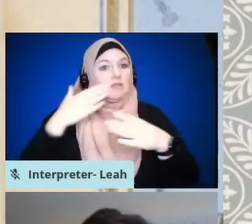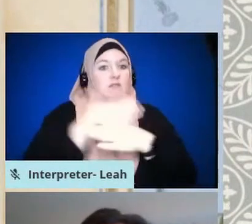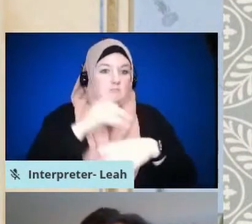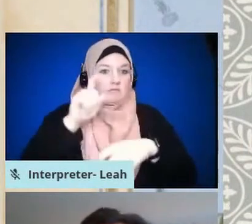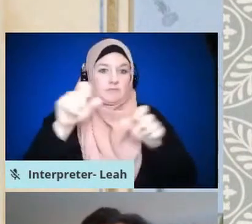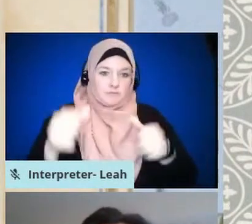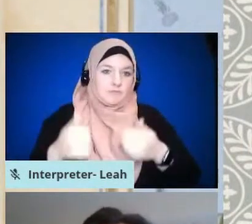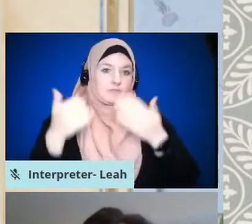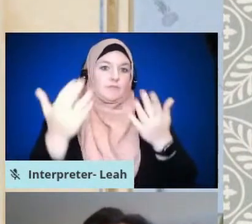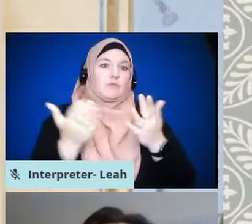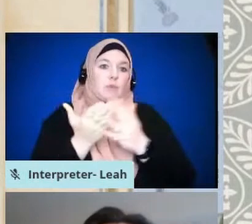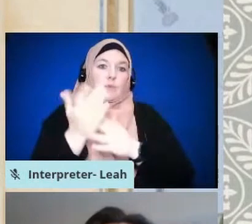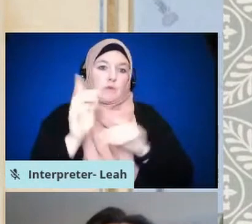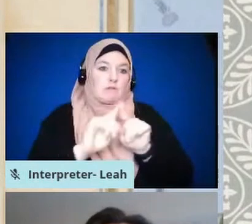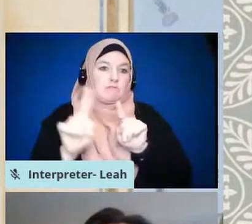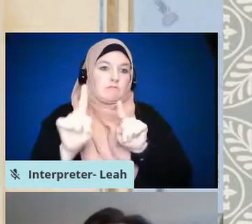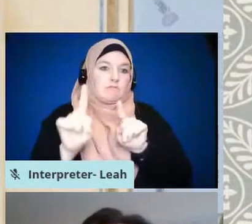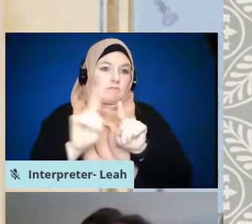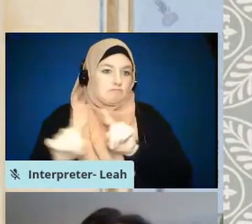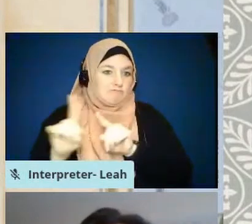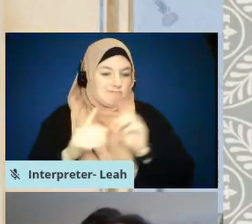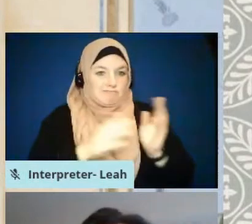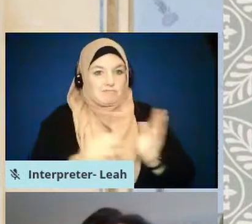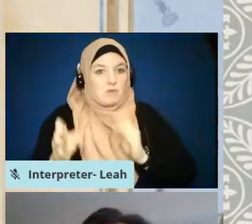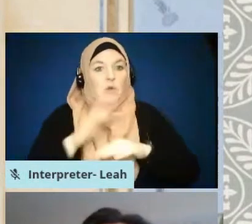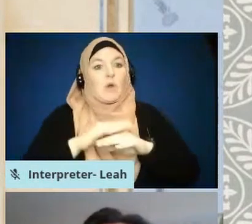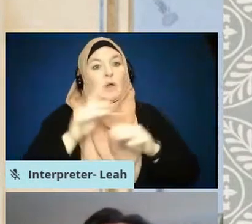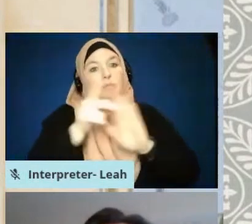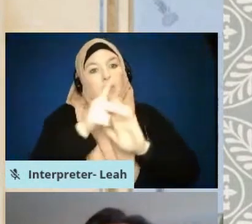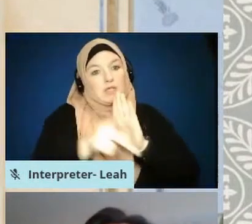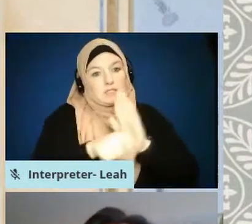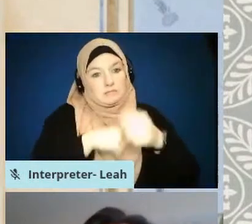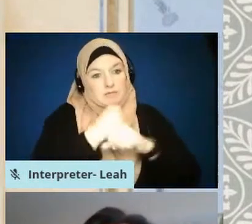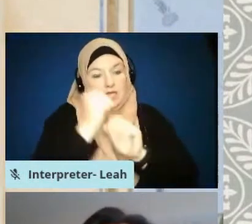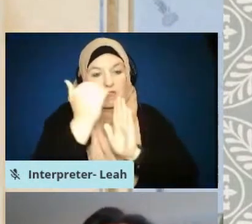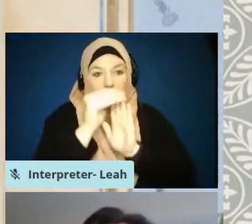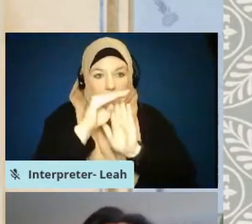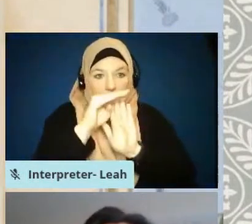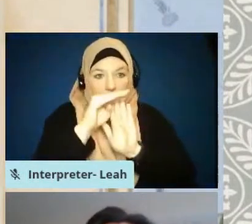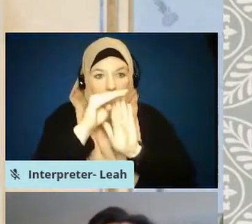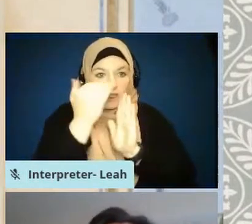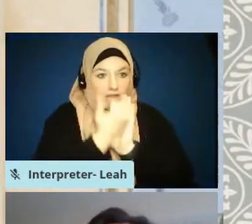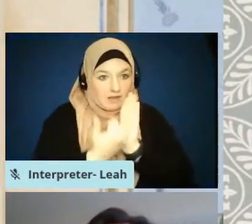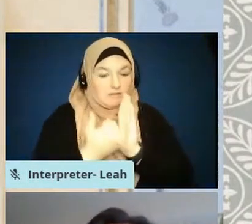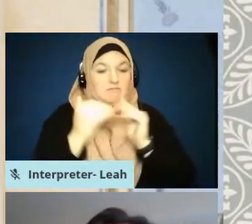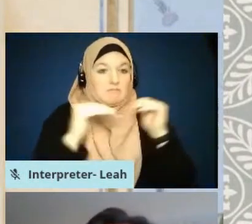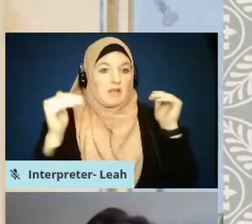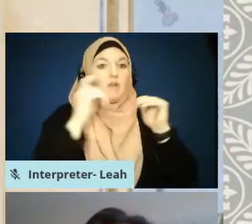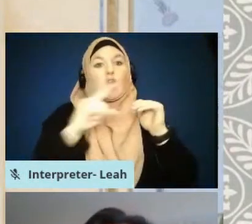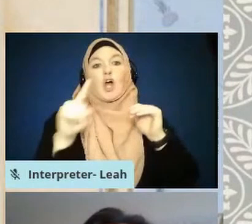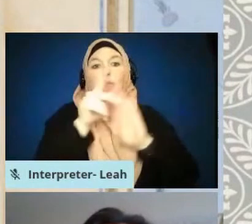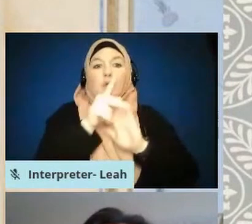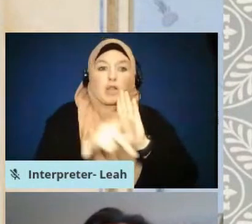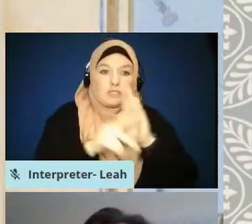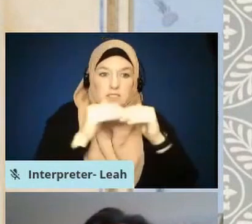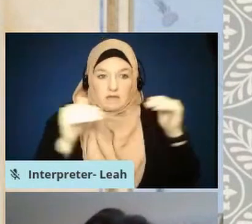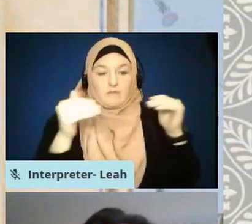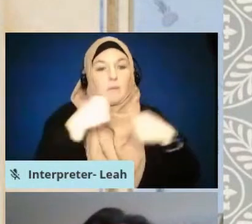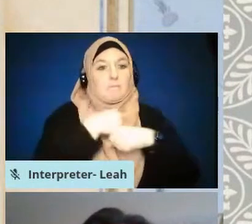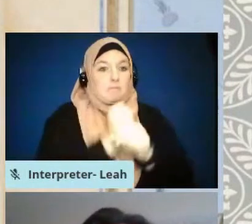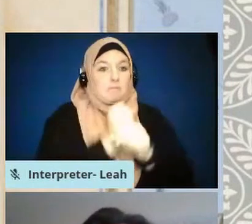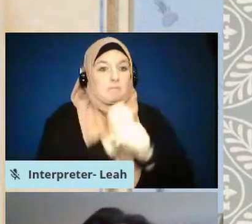be provided through multiple channels on a policy making level, on an interventional level, on an institutional